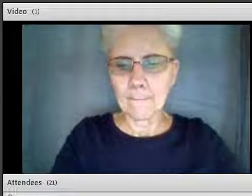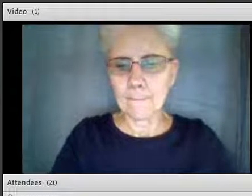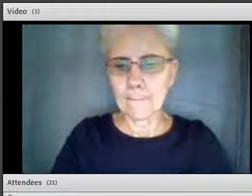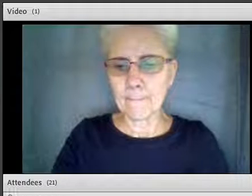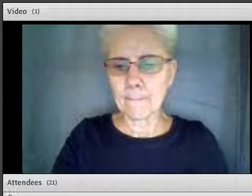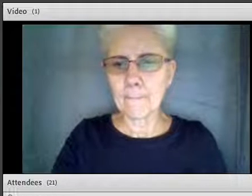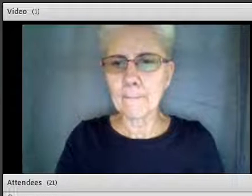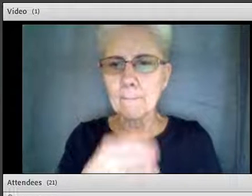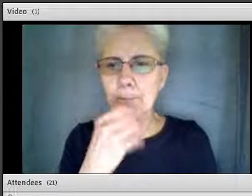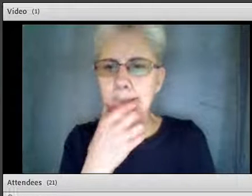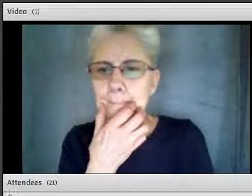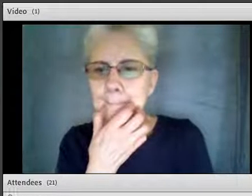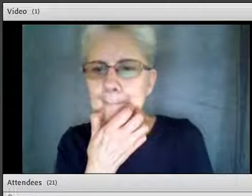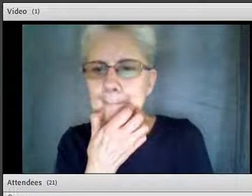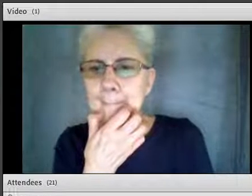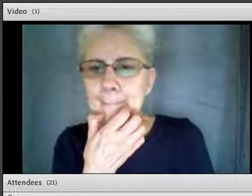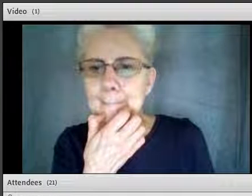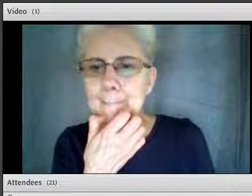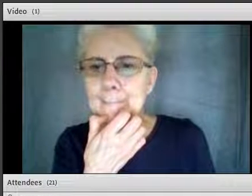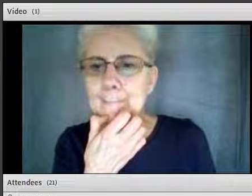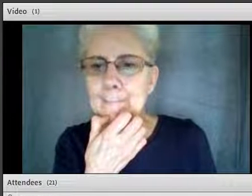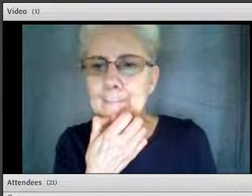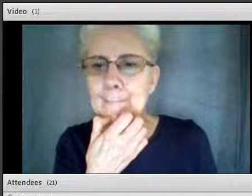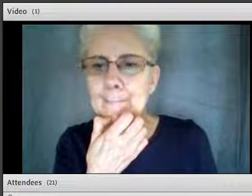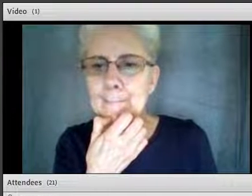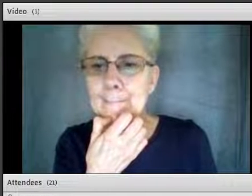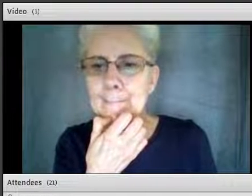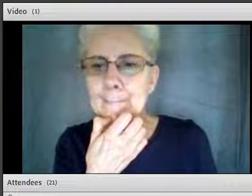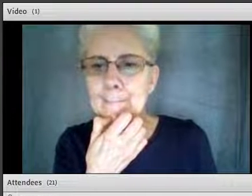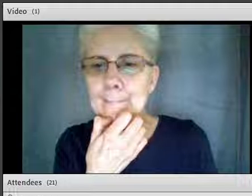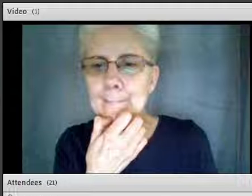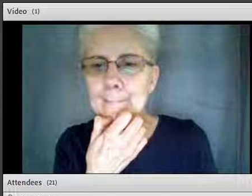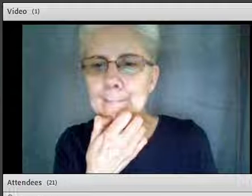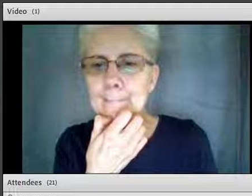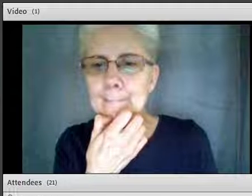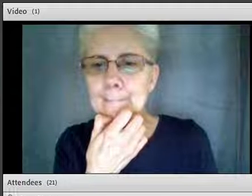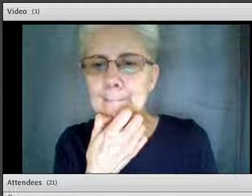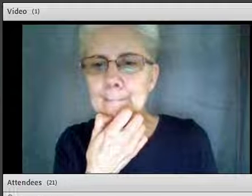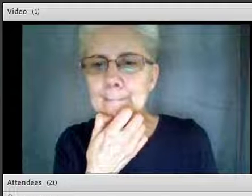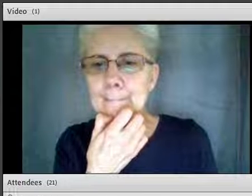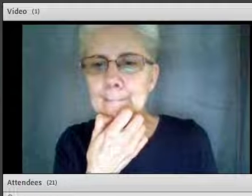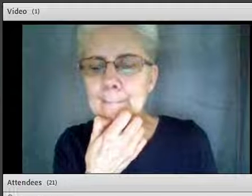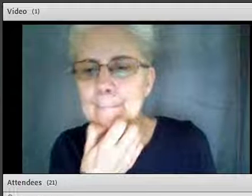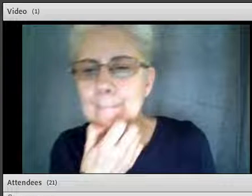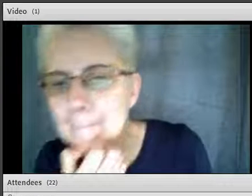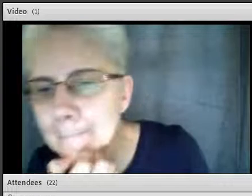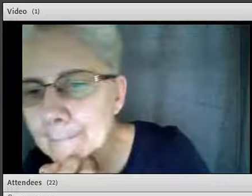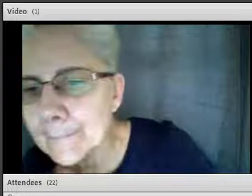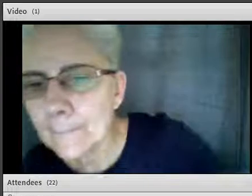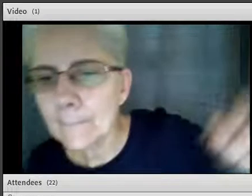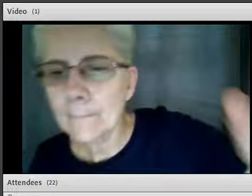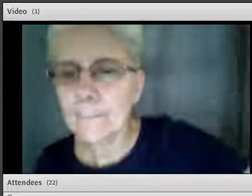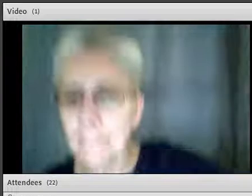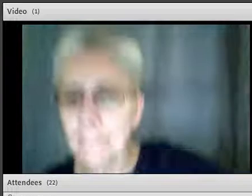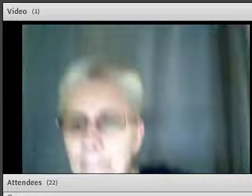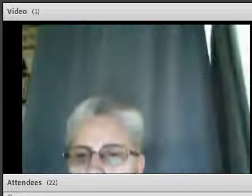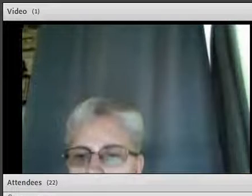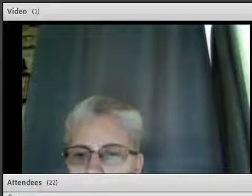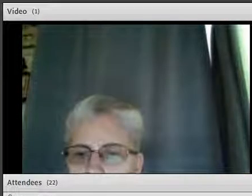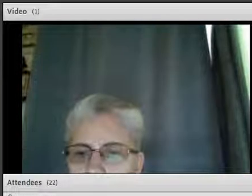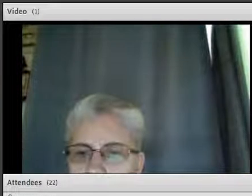Let me just pause for a second and see if I can adjust my mic real quick. I'm going to see if I switch mics, if that helps. Is